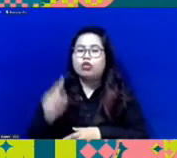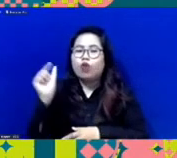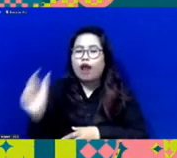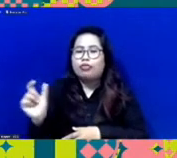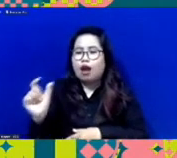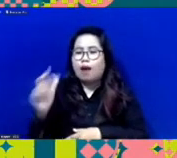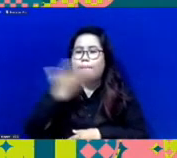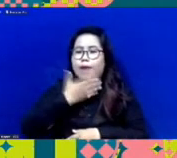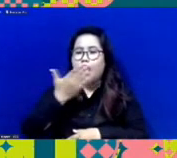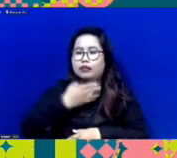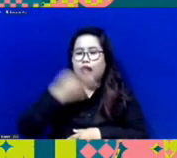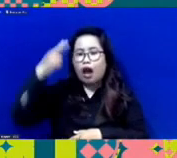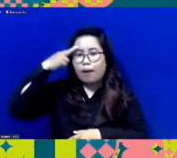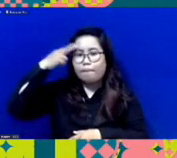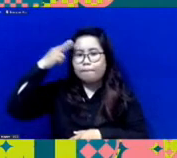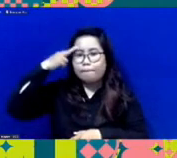Yeah,